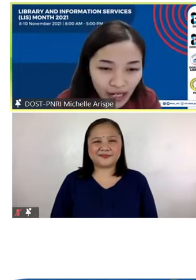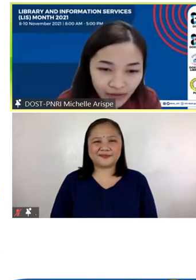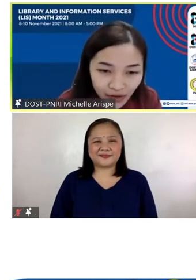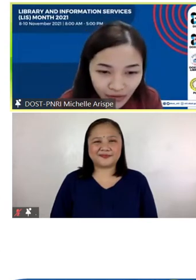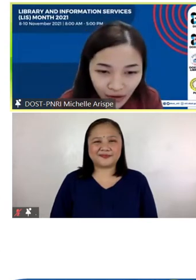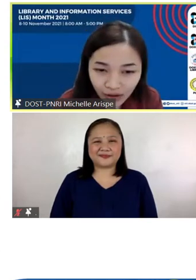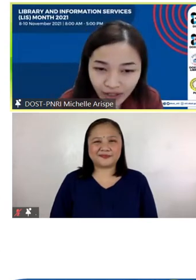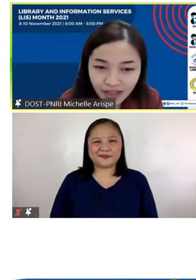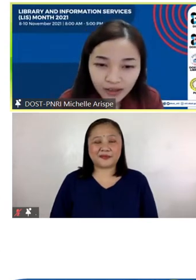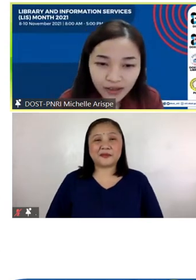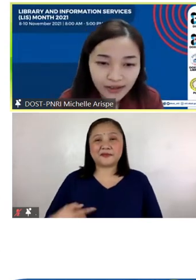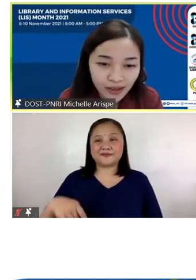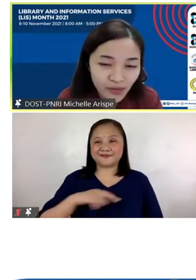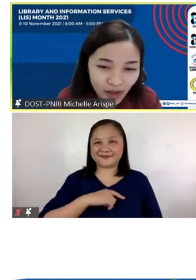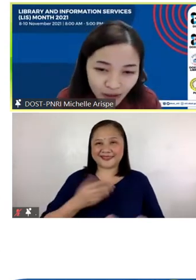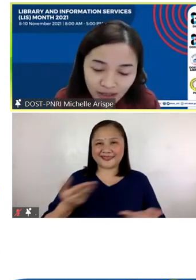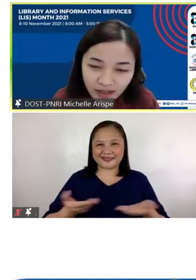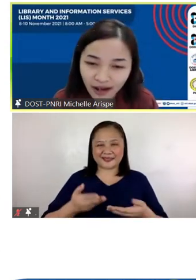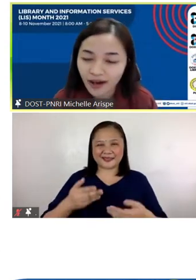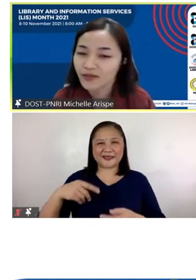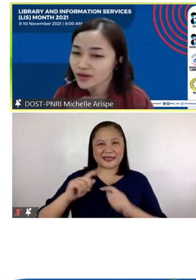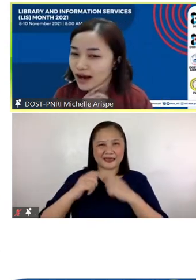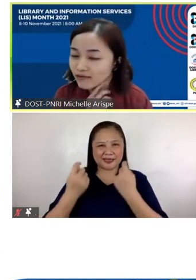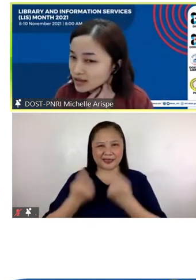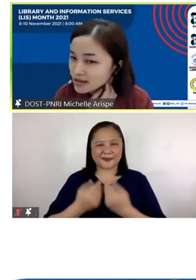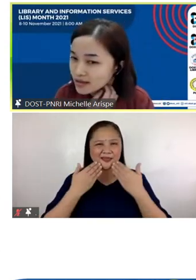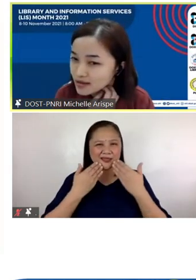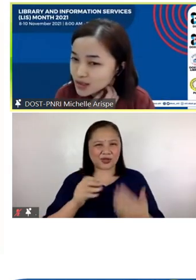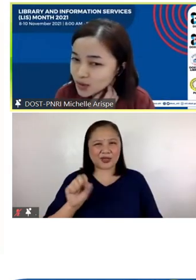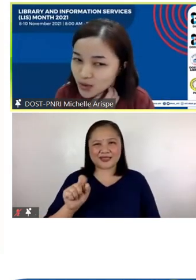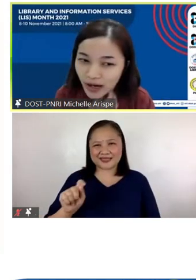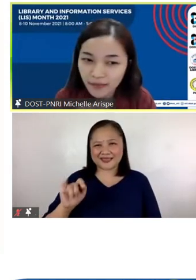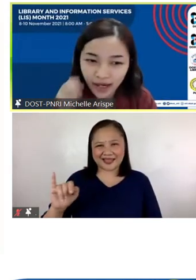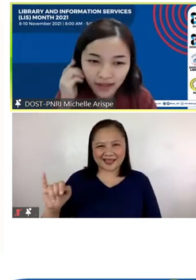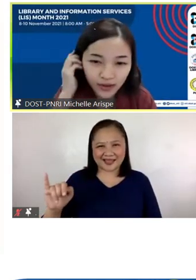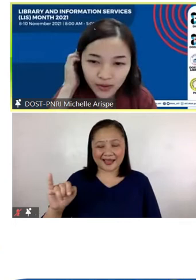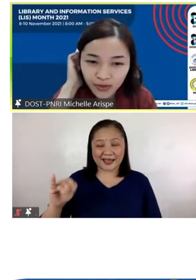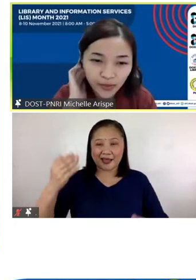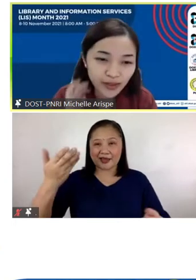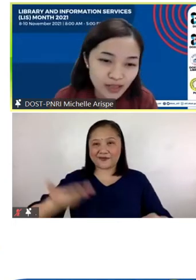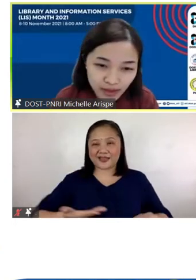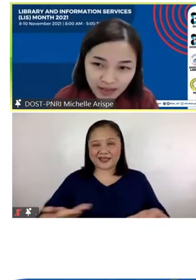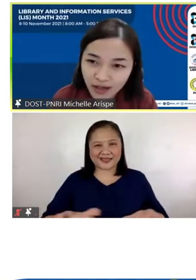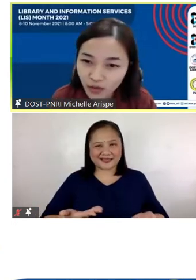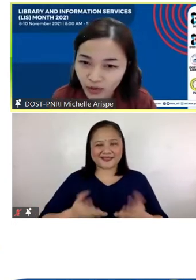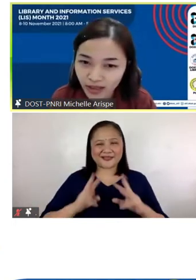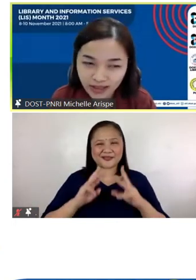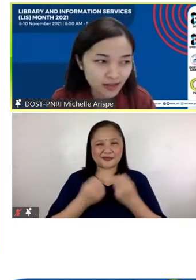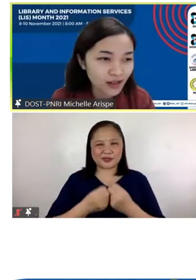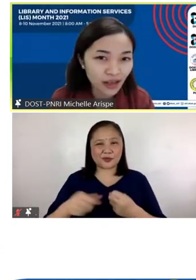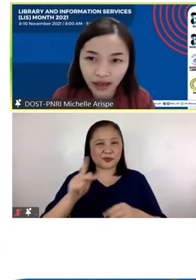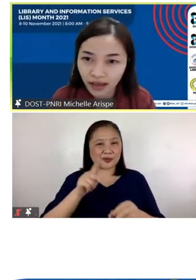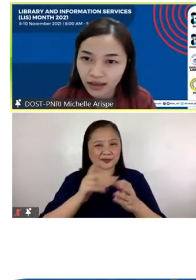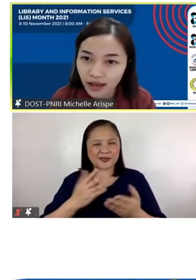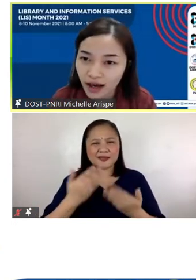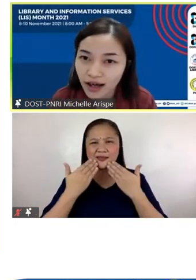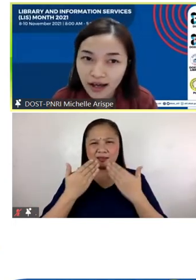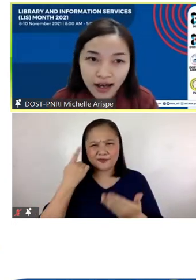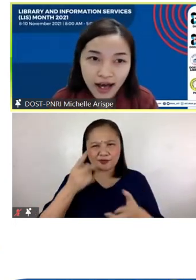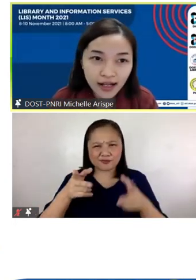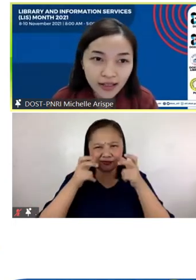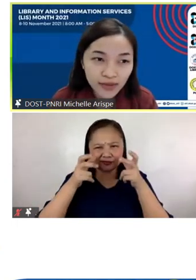So there, on behalf of all of us in our team, thank you, STII, for having us in this program. And to the participants, thank you for listening.